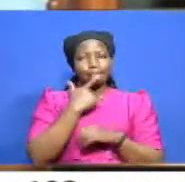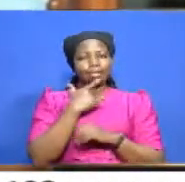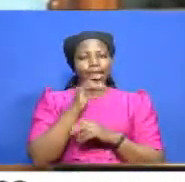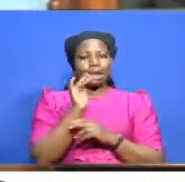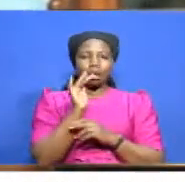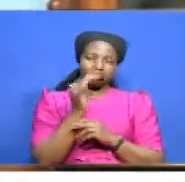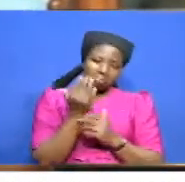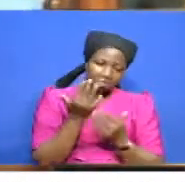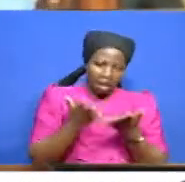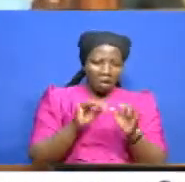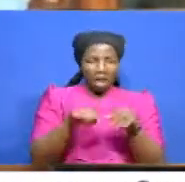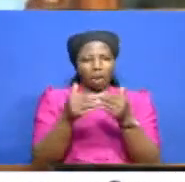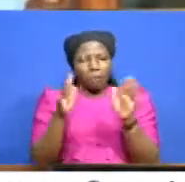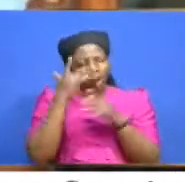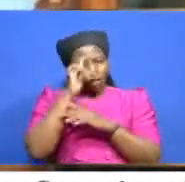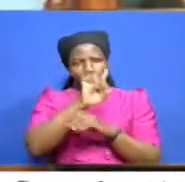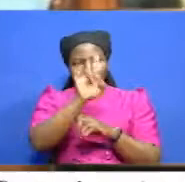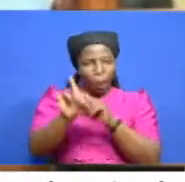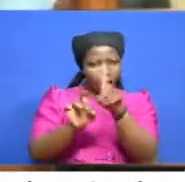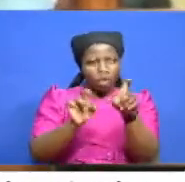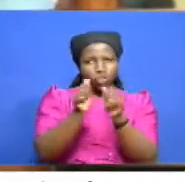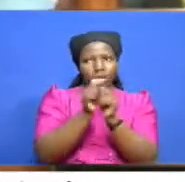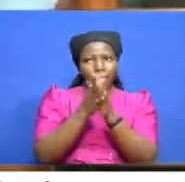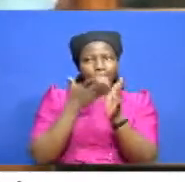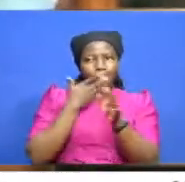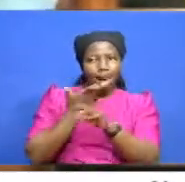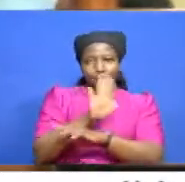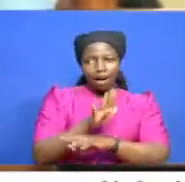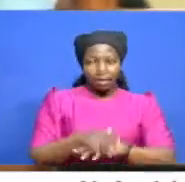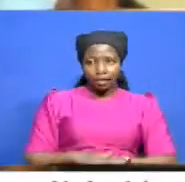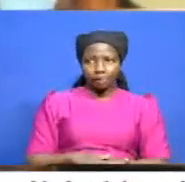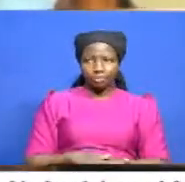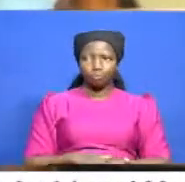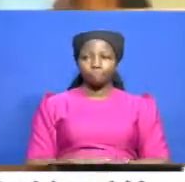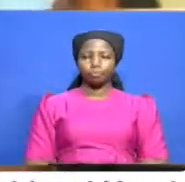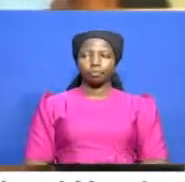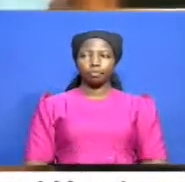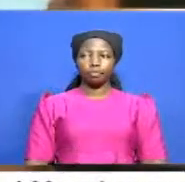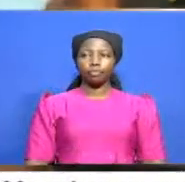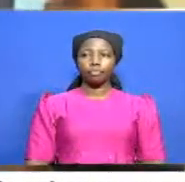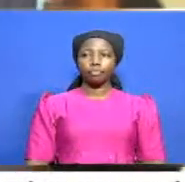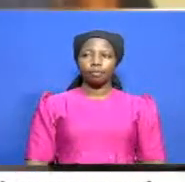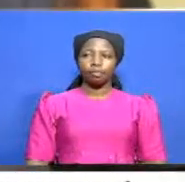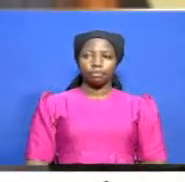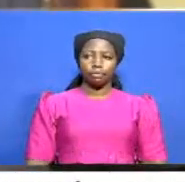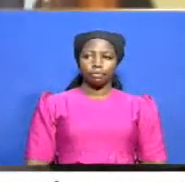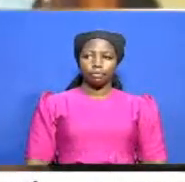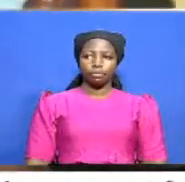answer. Please tell us. Yeah, can you coordinate that on our behalf?